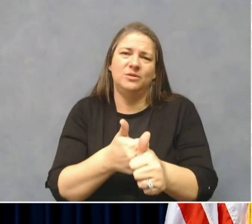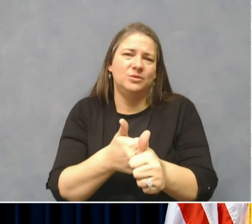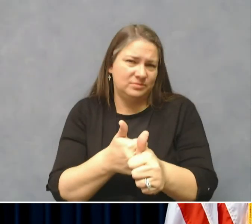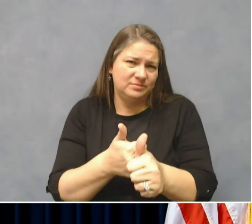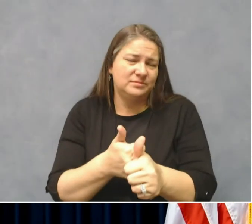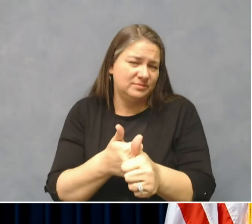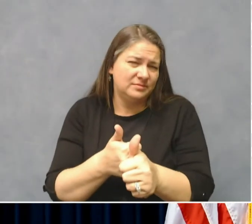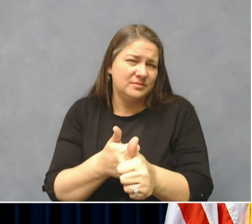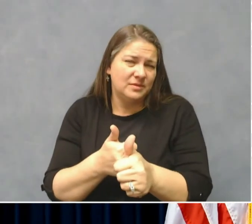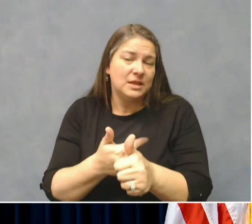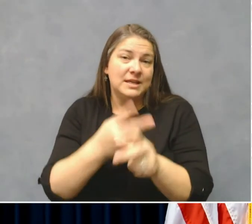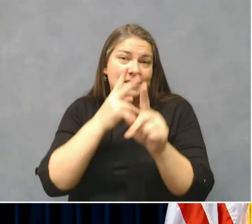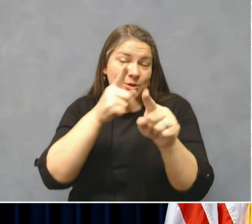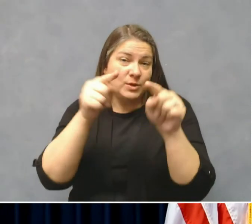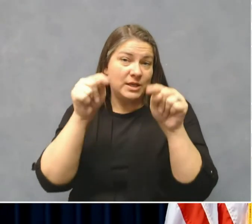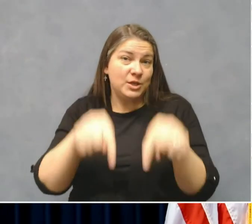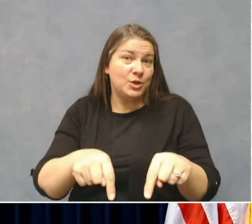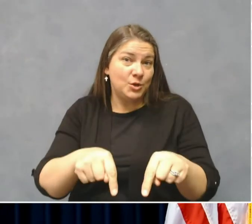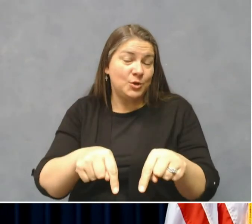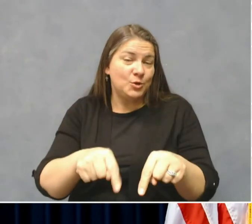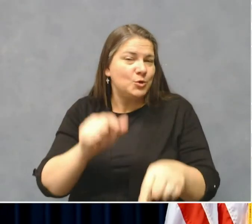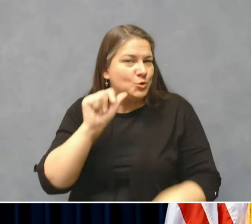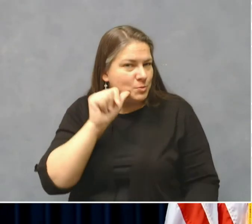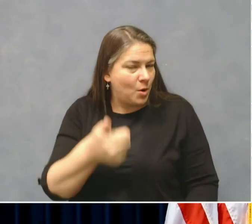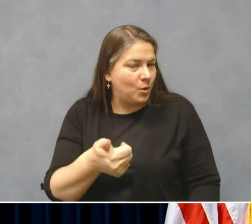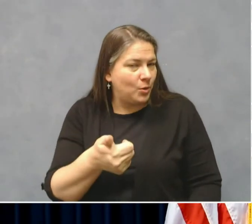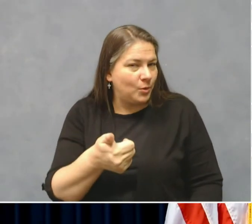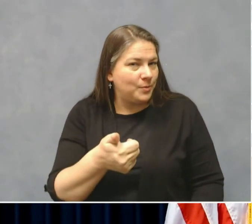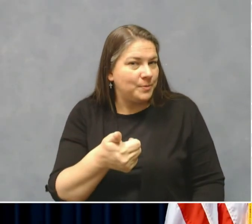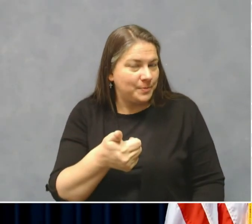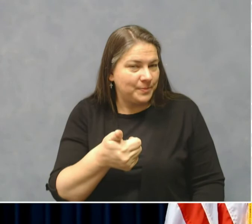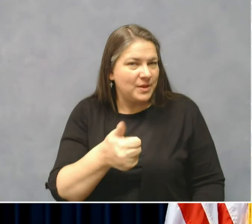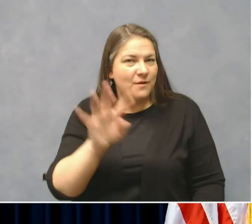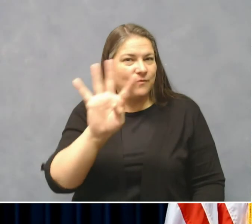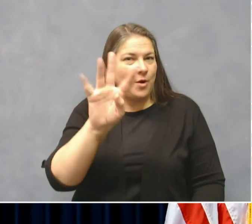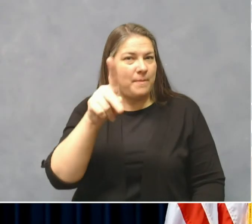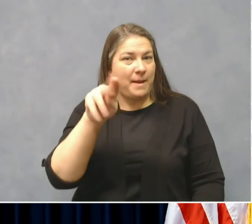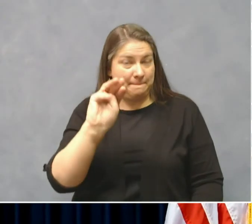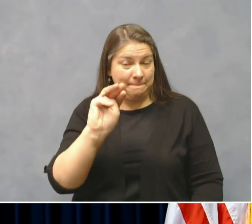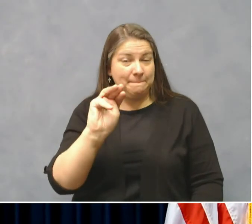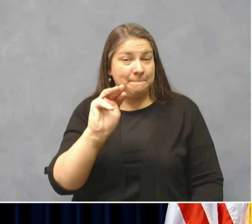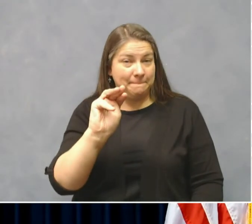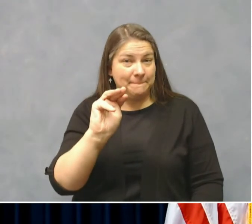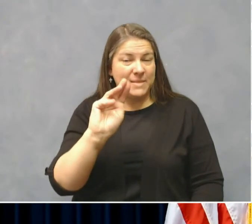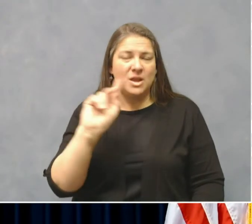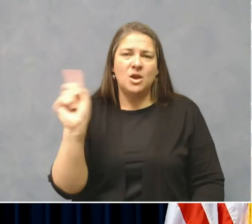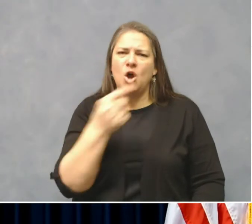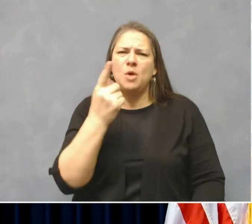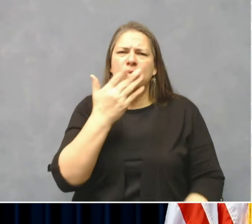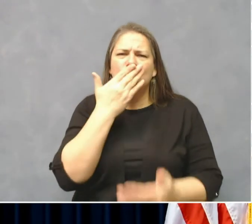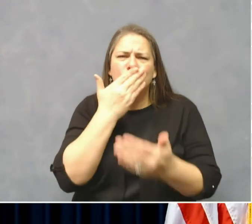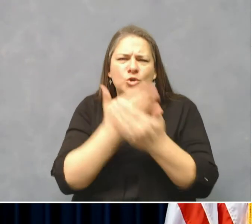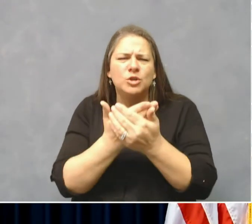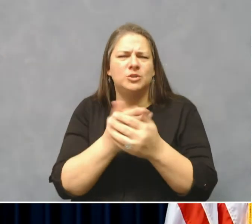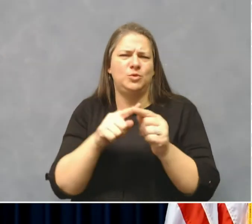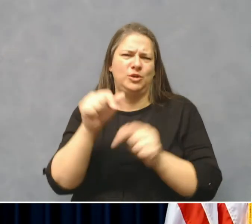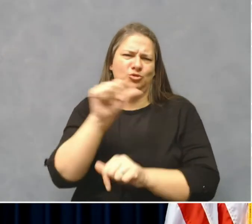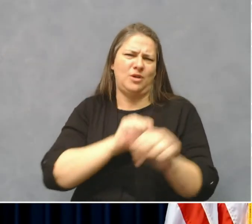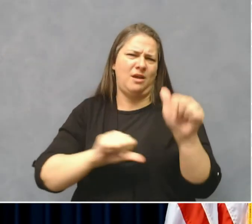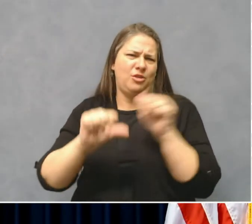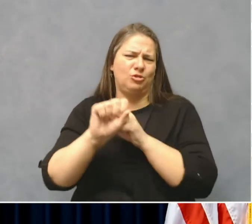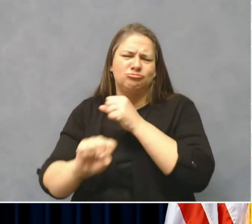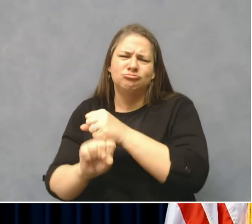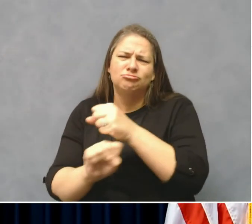see you here again tomorrow at 4 p.m. Everybody be good to each other. Try to do the right